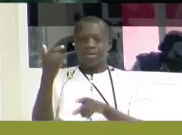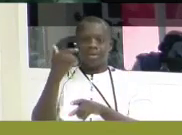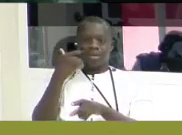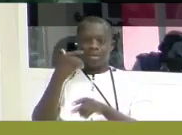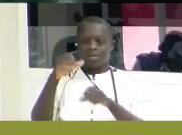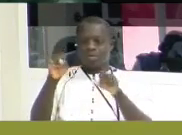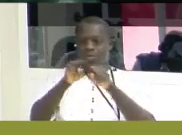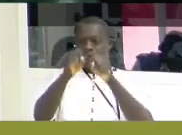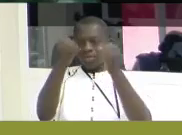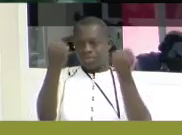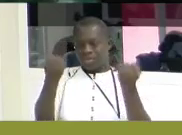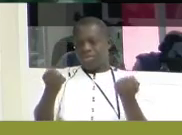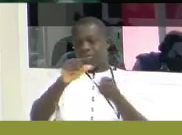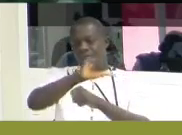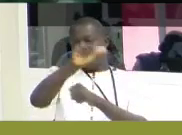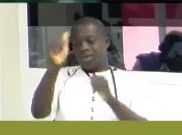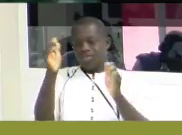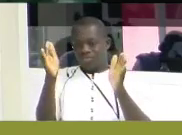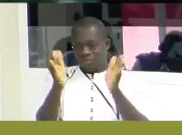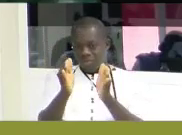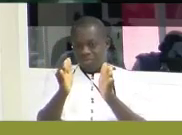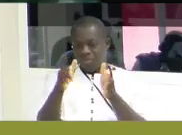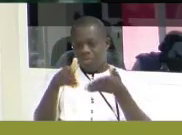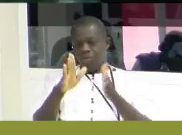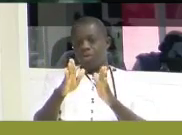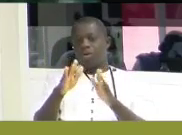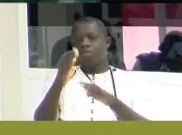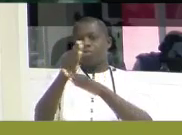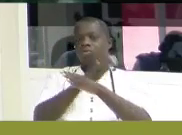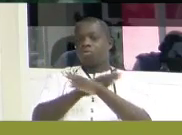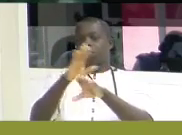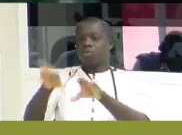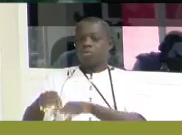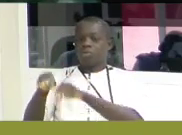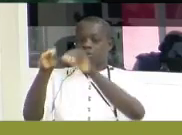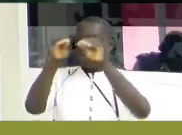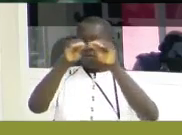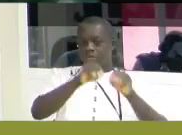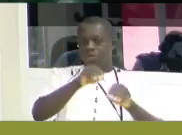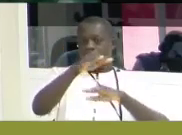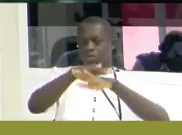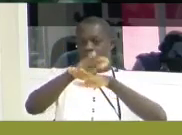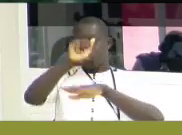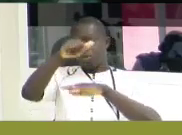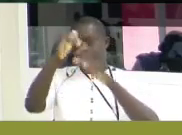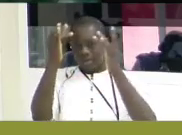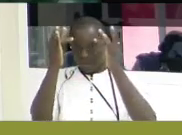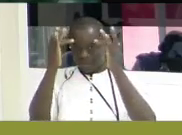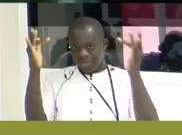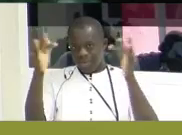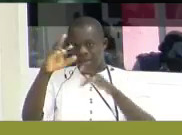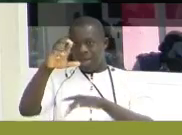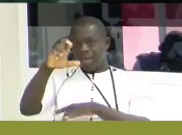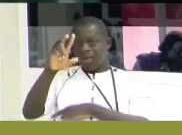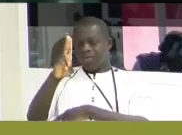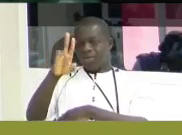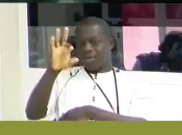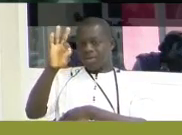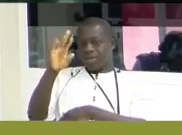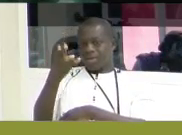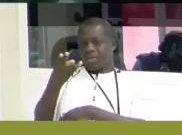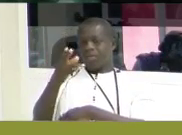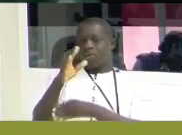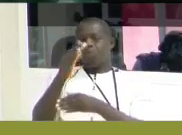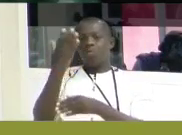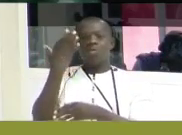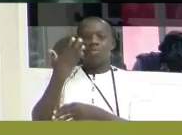we will concentrate on that very briefly before we move on to your experience at the RVTH when you were